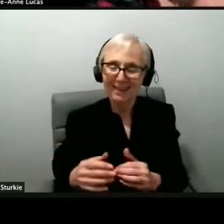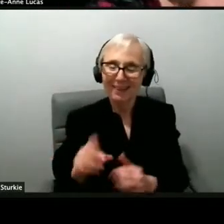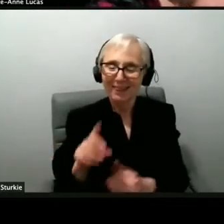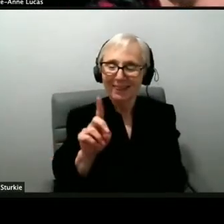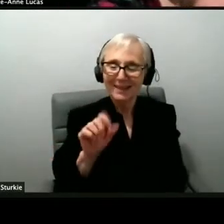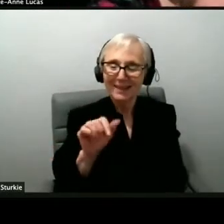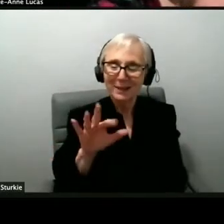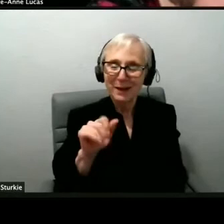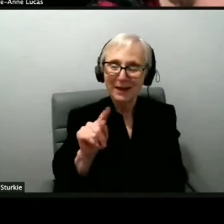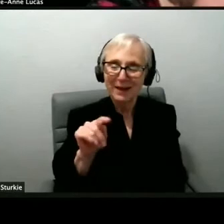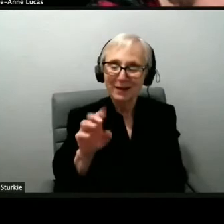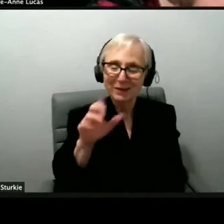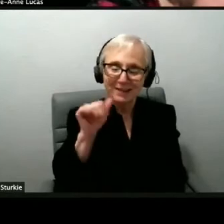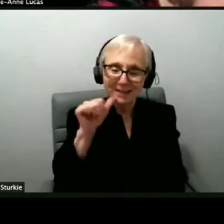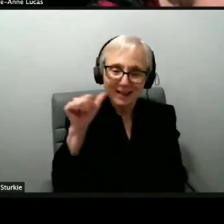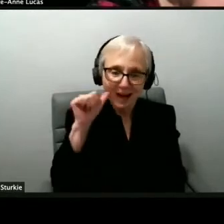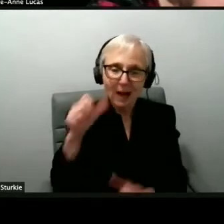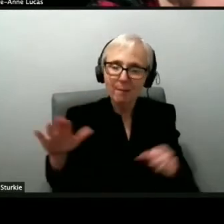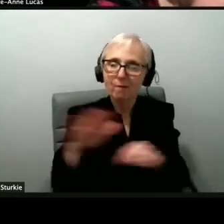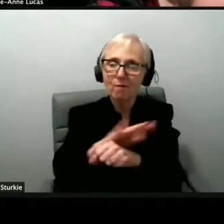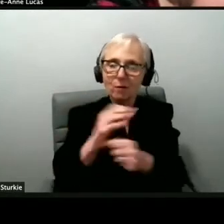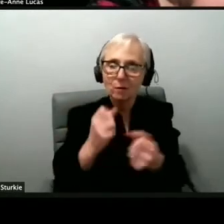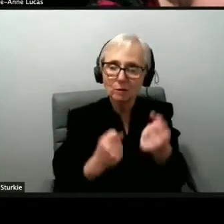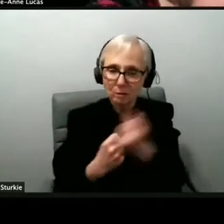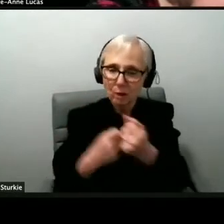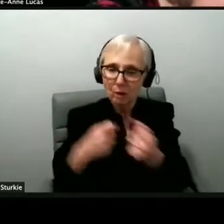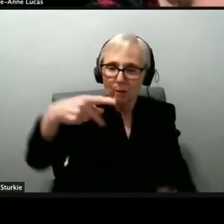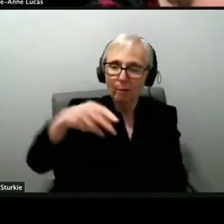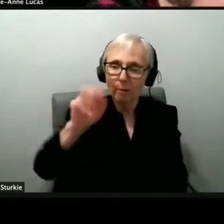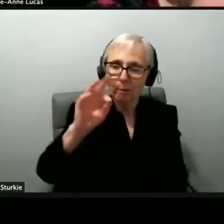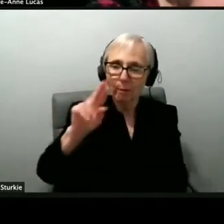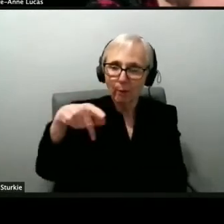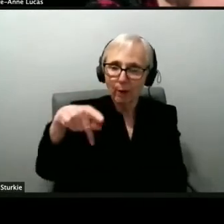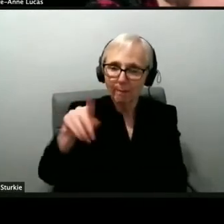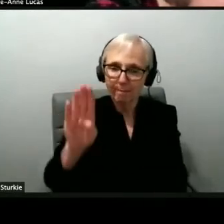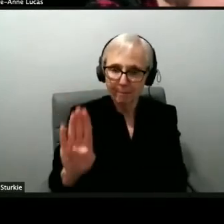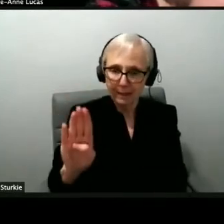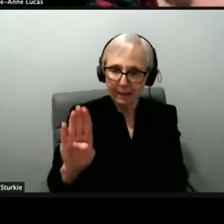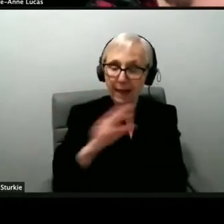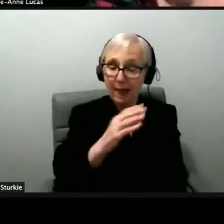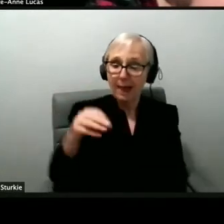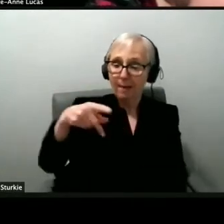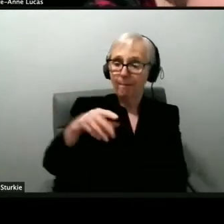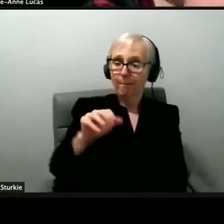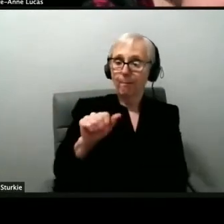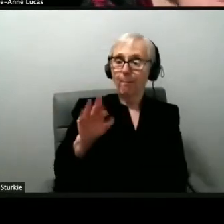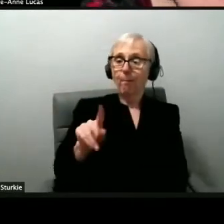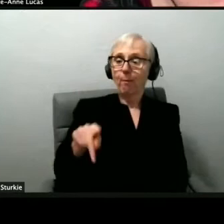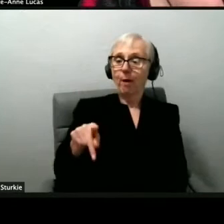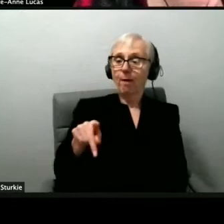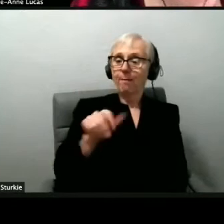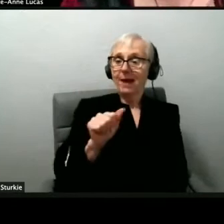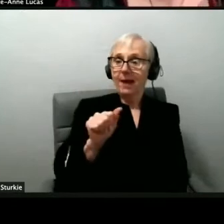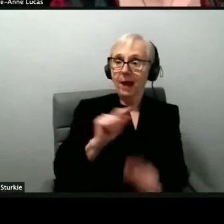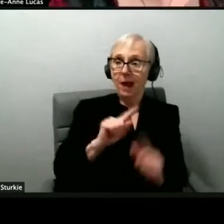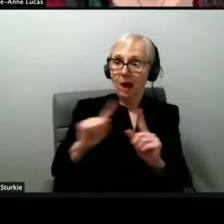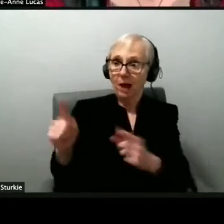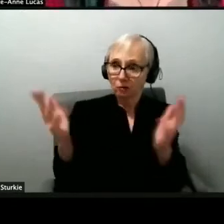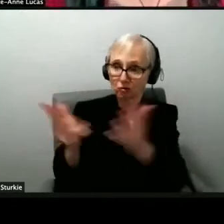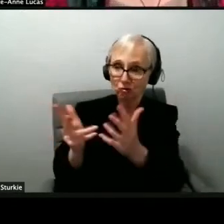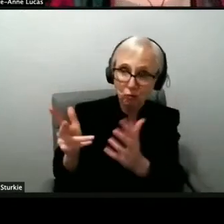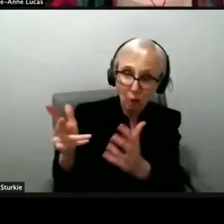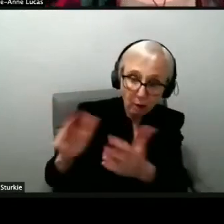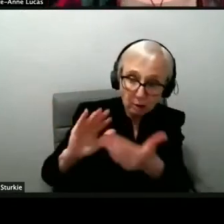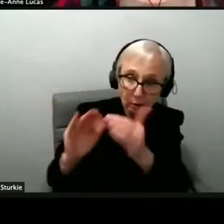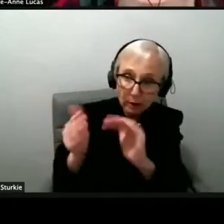yes, it is funny. I'm in total support of Prop B and Prop A because I talked to my community. I went back and forth. I